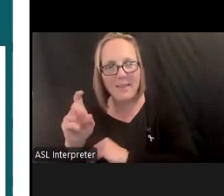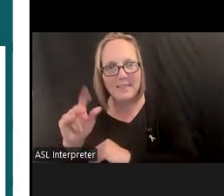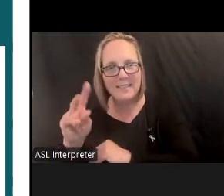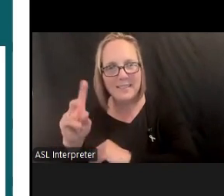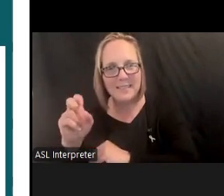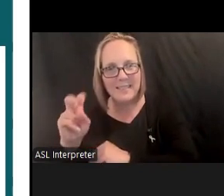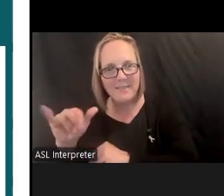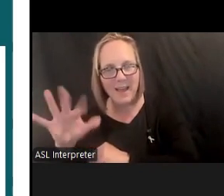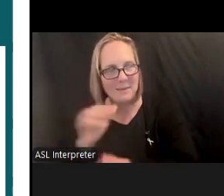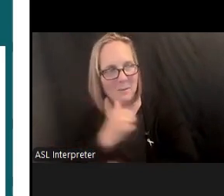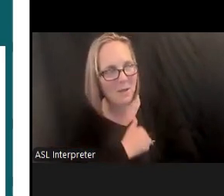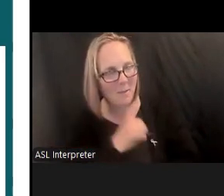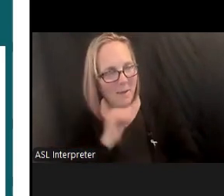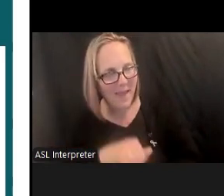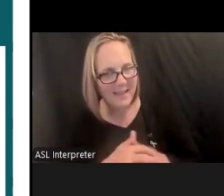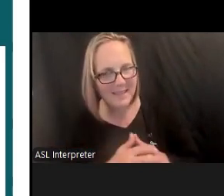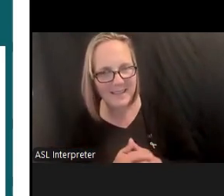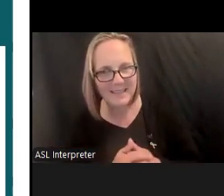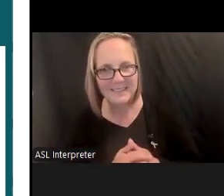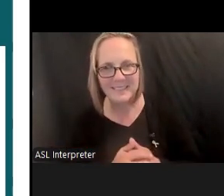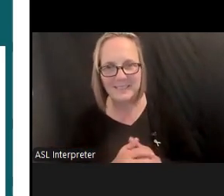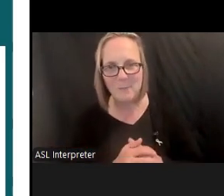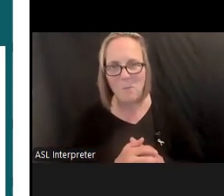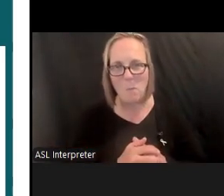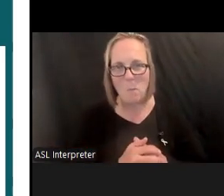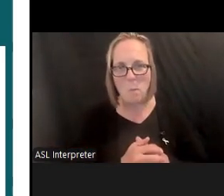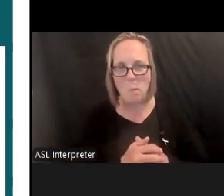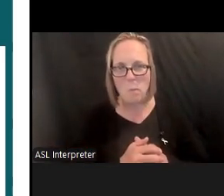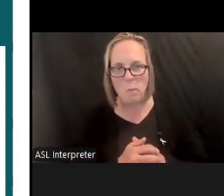Okay, sorry about that.